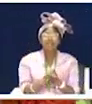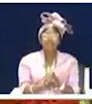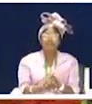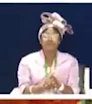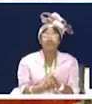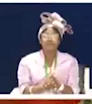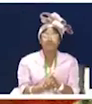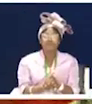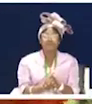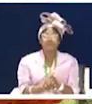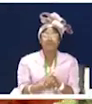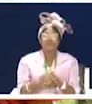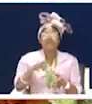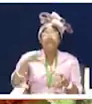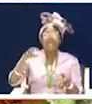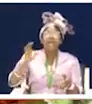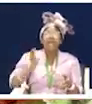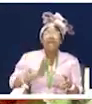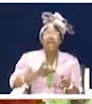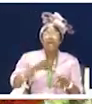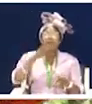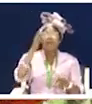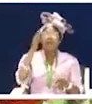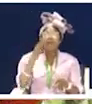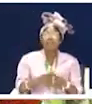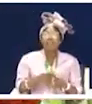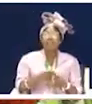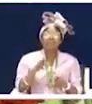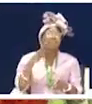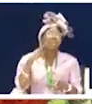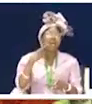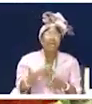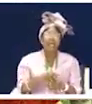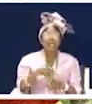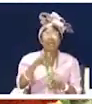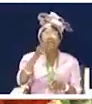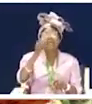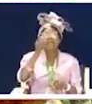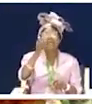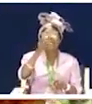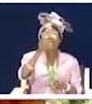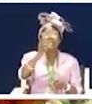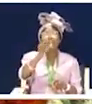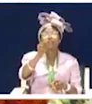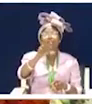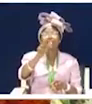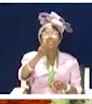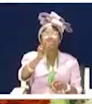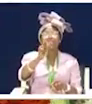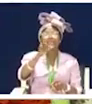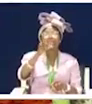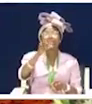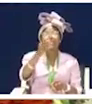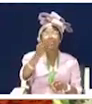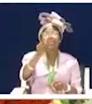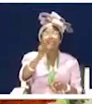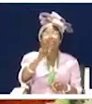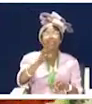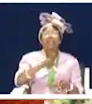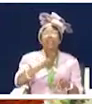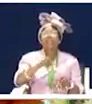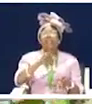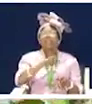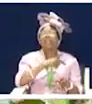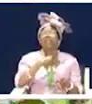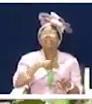hallelujah. Our name are Deacon Ayodeji and Sister Adishola Dada from Region 26, Lagos Pro 55,